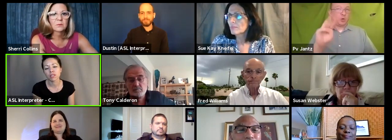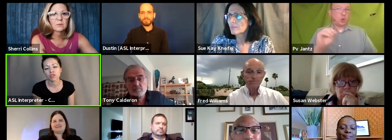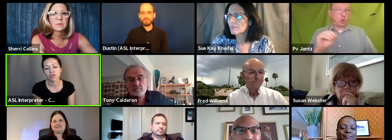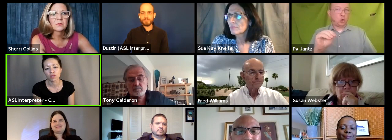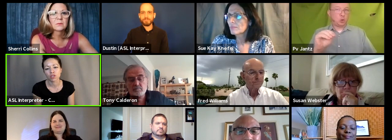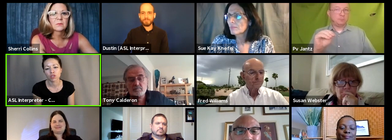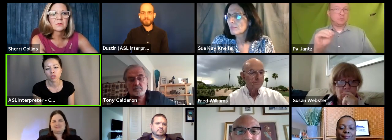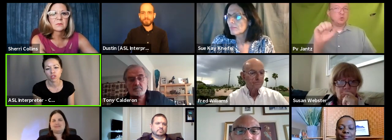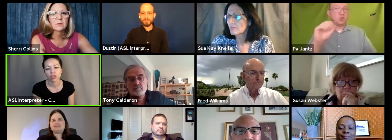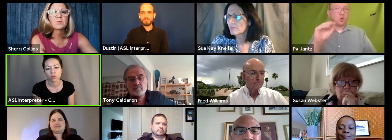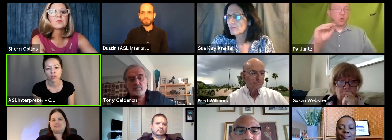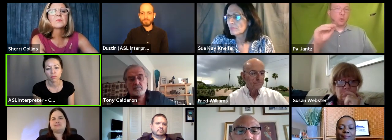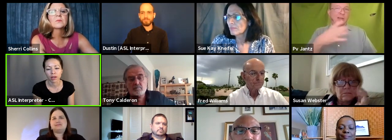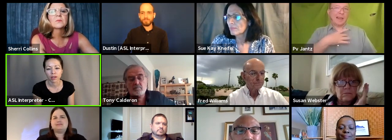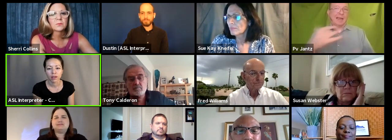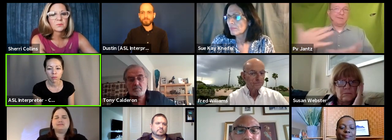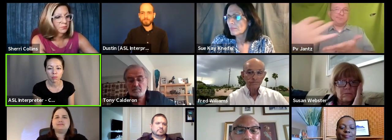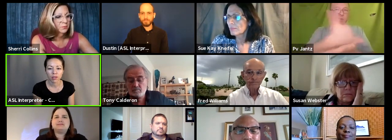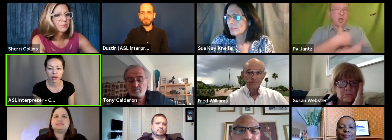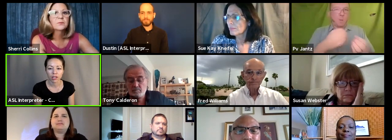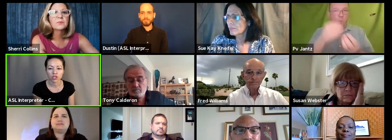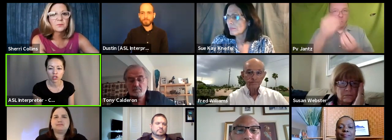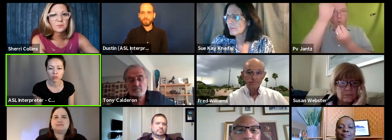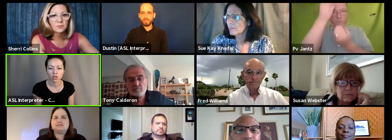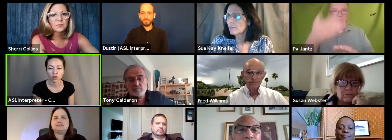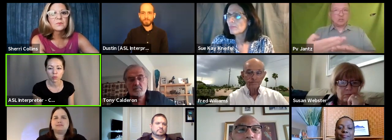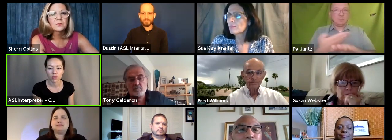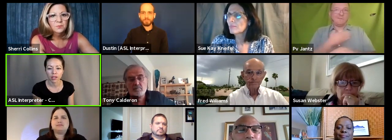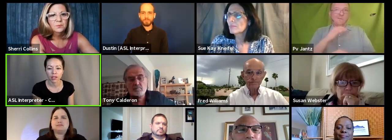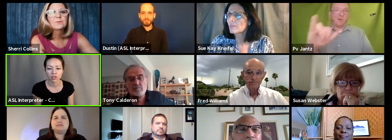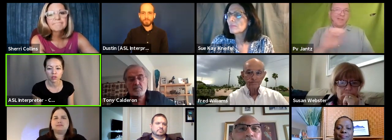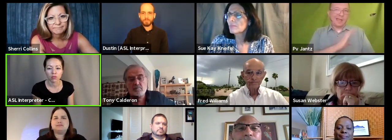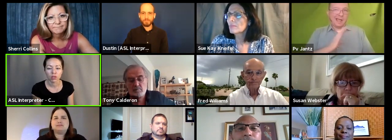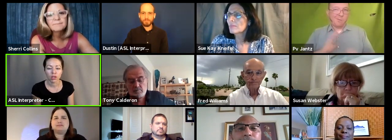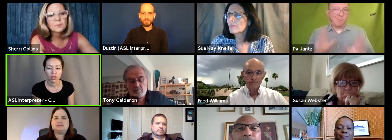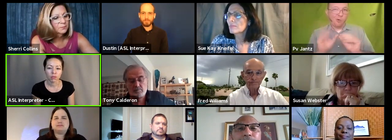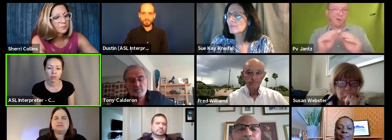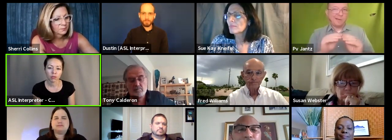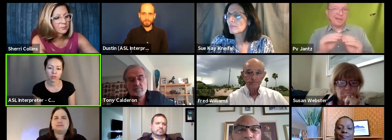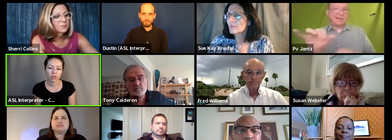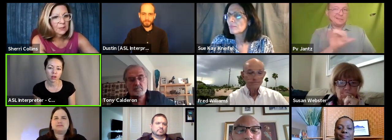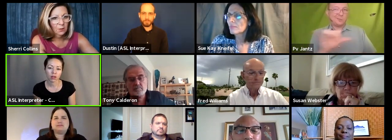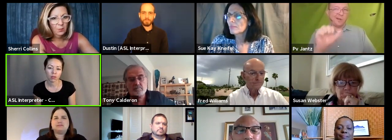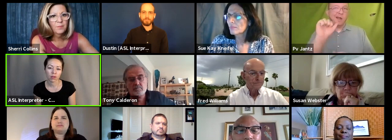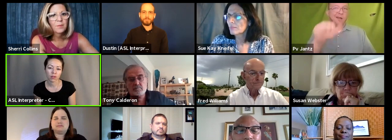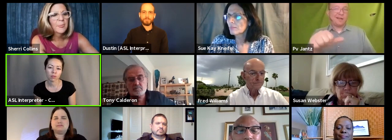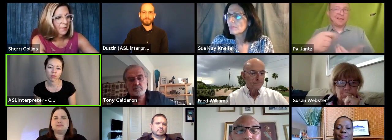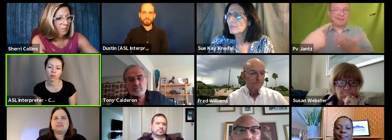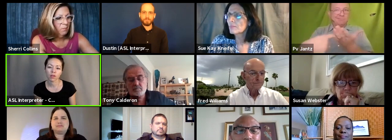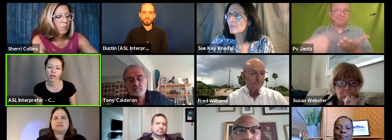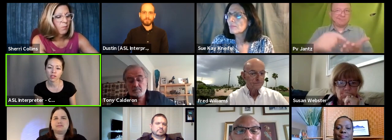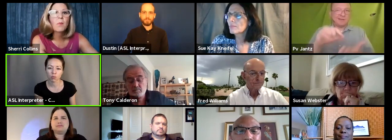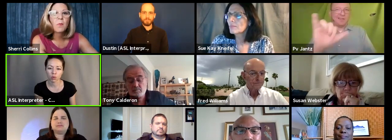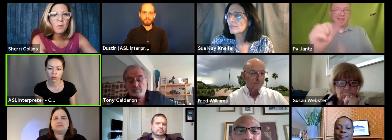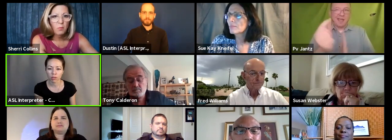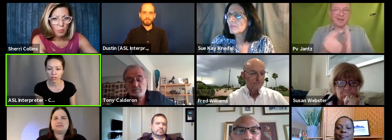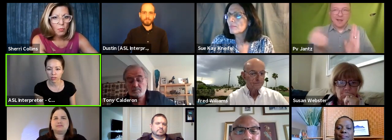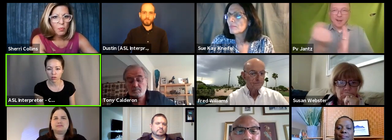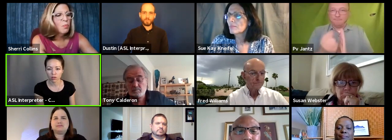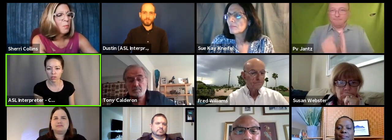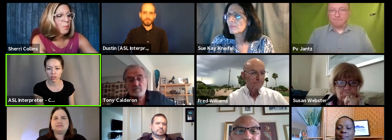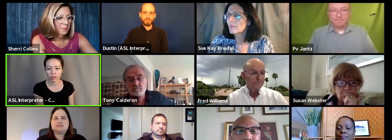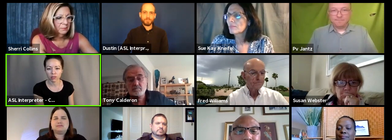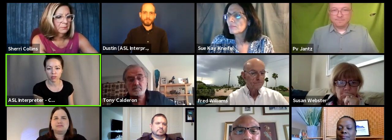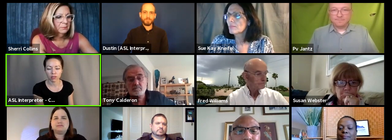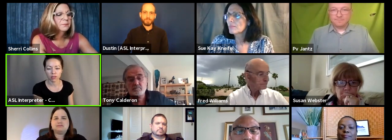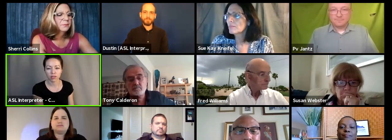of the potential situation with me being at term. So I would like to be able to talk about this before the next board meeting so